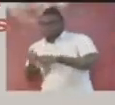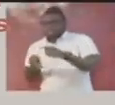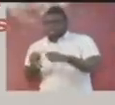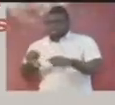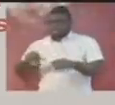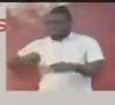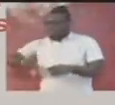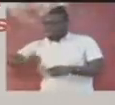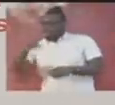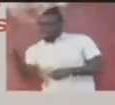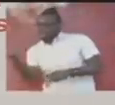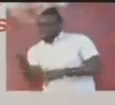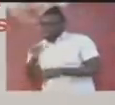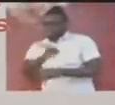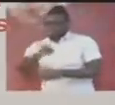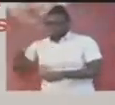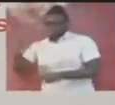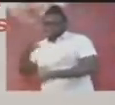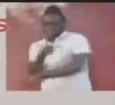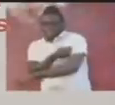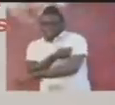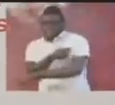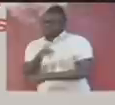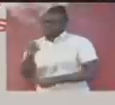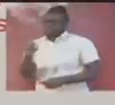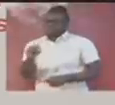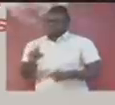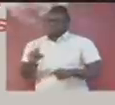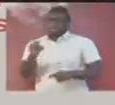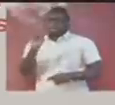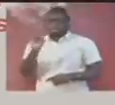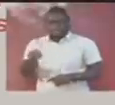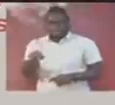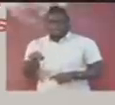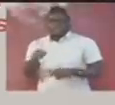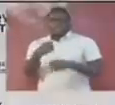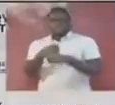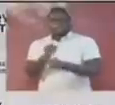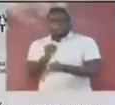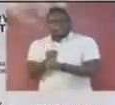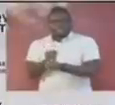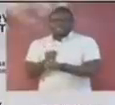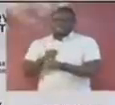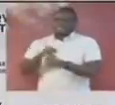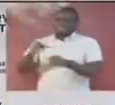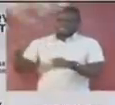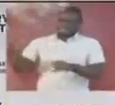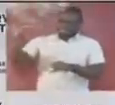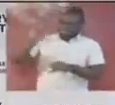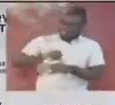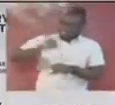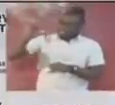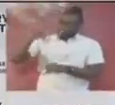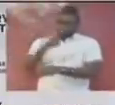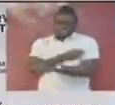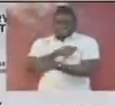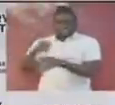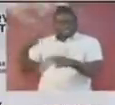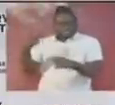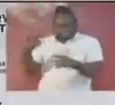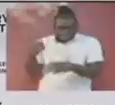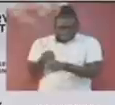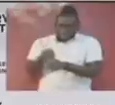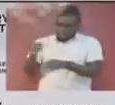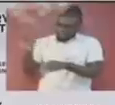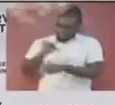from manufacturer A and not mix vaccines. Thank you. So thank you very much, Minister Dayal Singh, Dr. Othello,